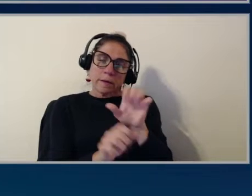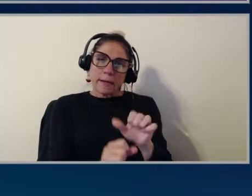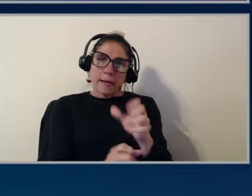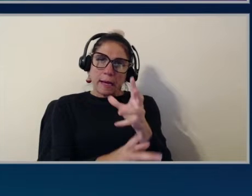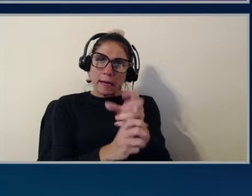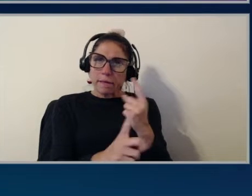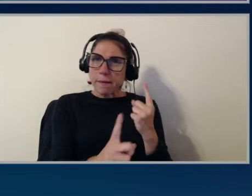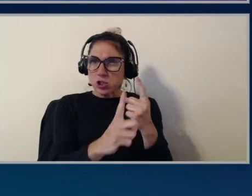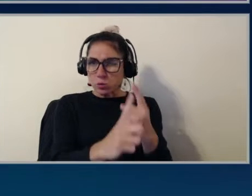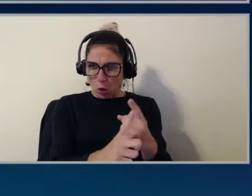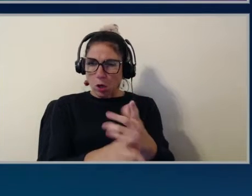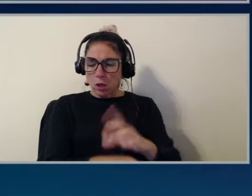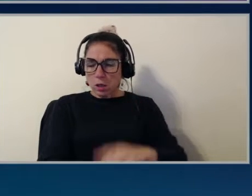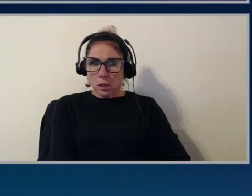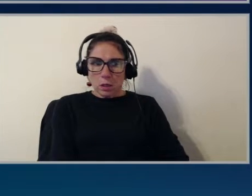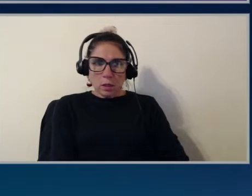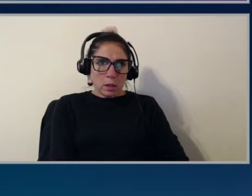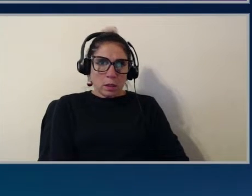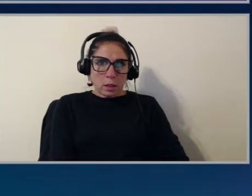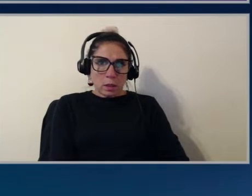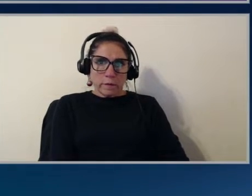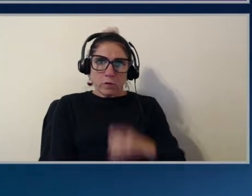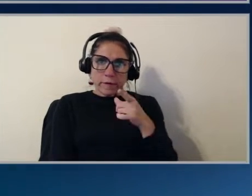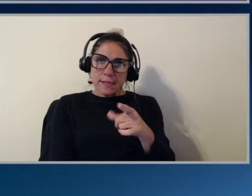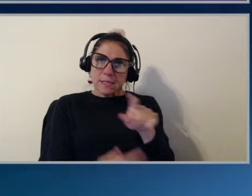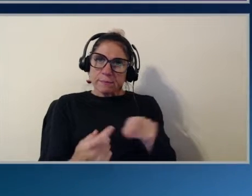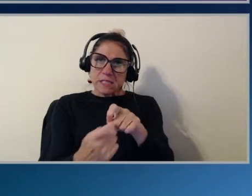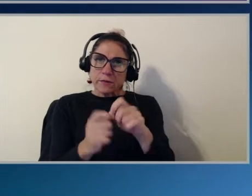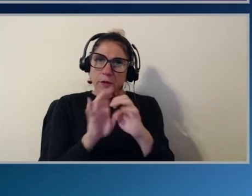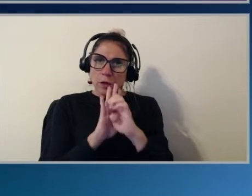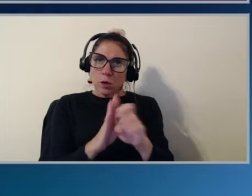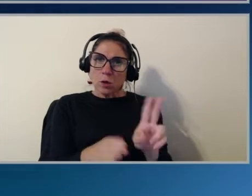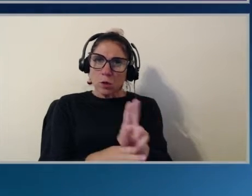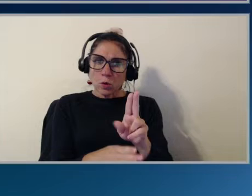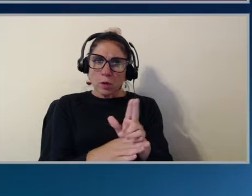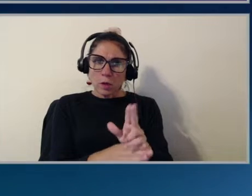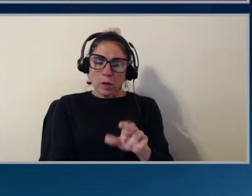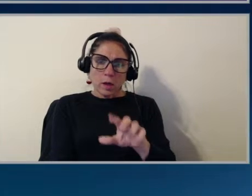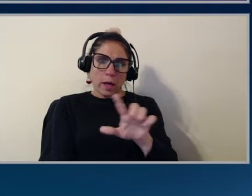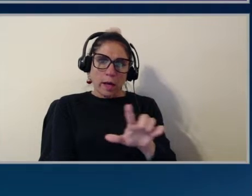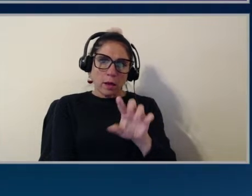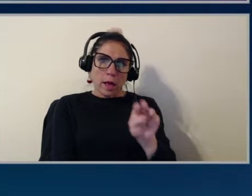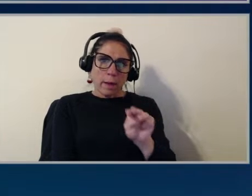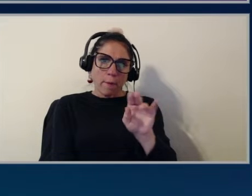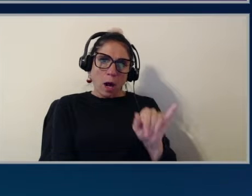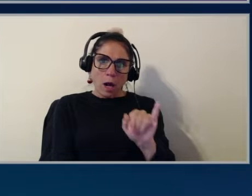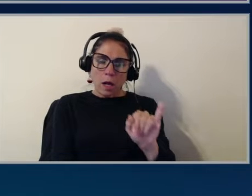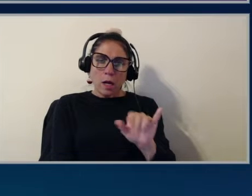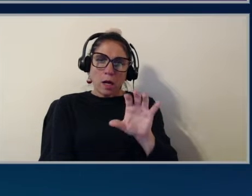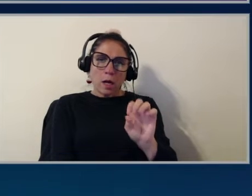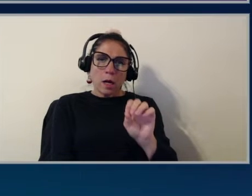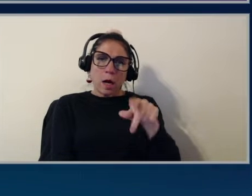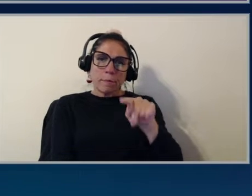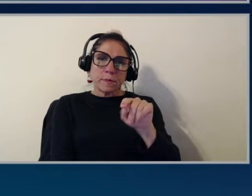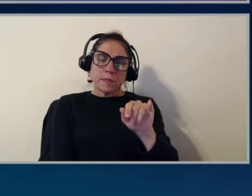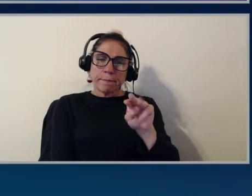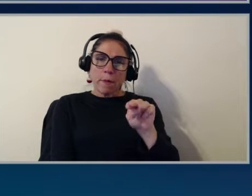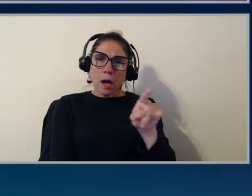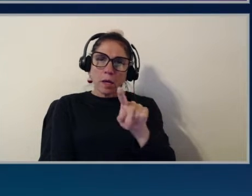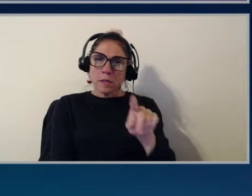Yeah. So in this particular example, we will be using our LMI optimized configuration with